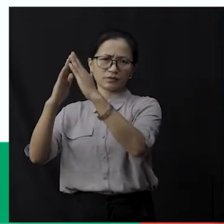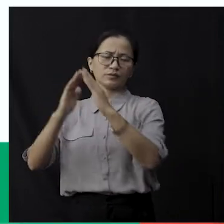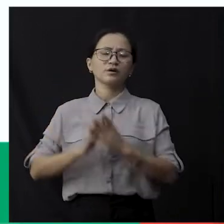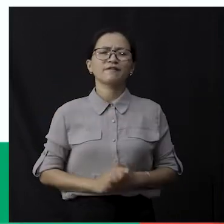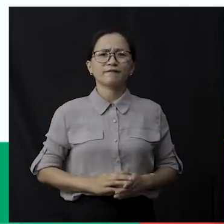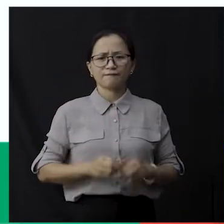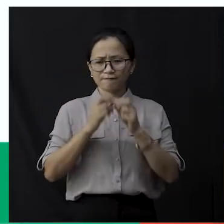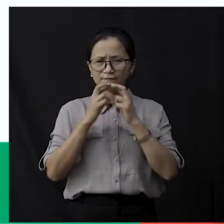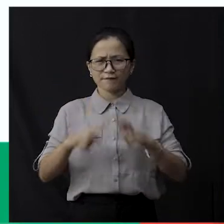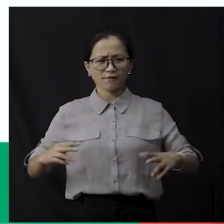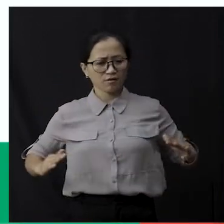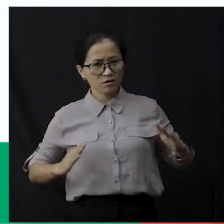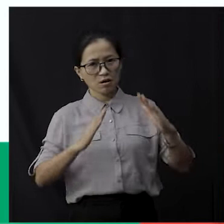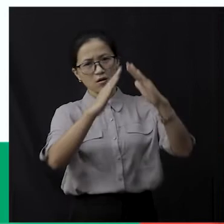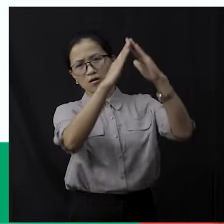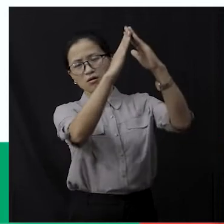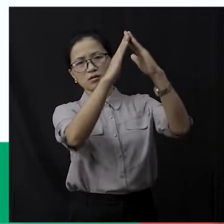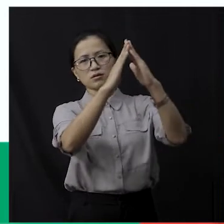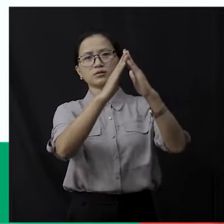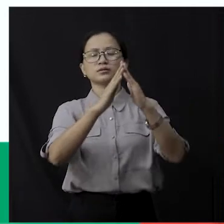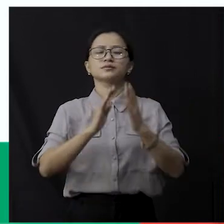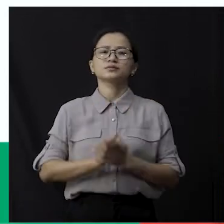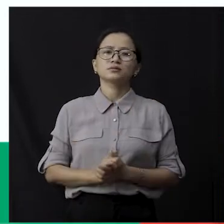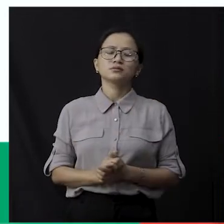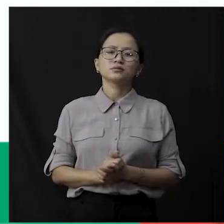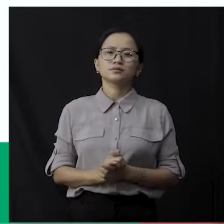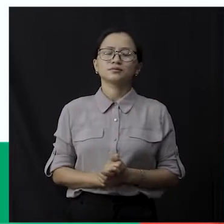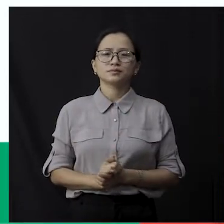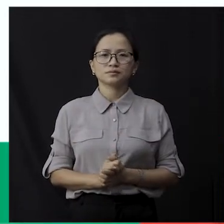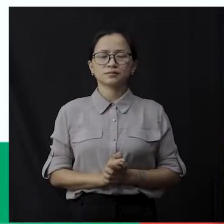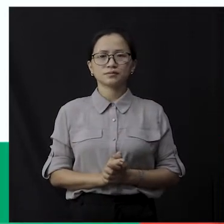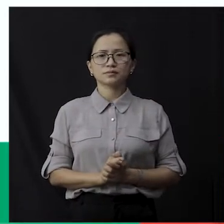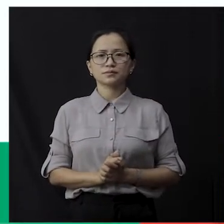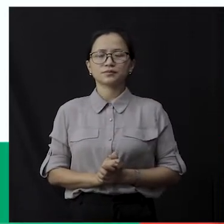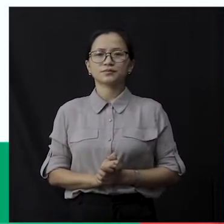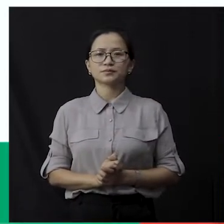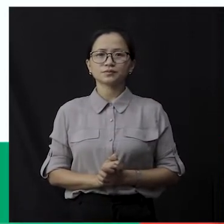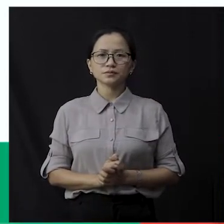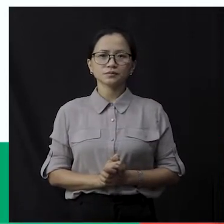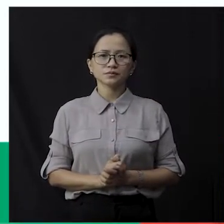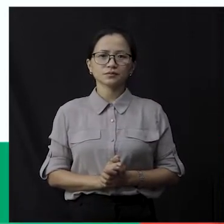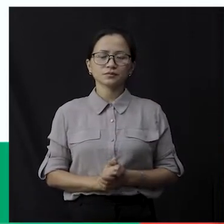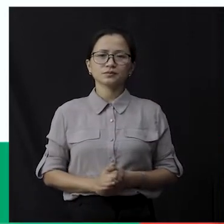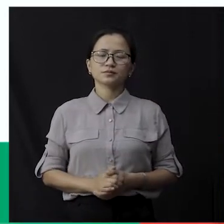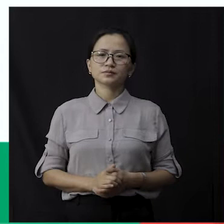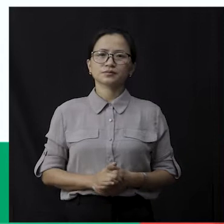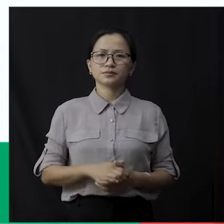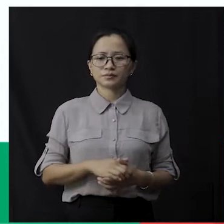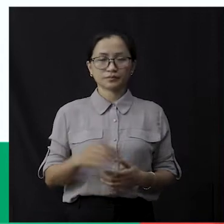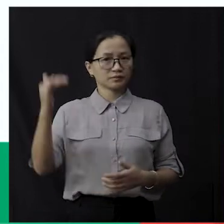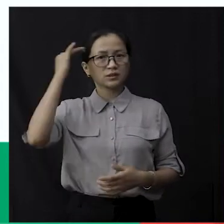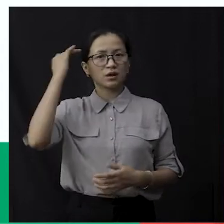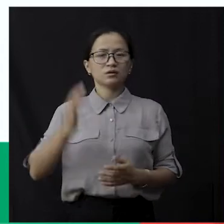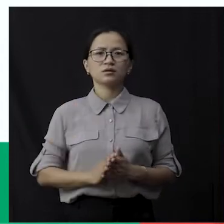very high hills. Okay, very high hills. Now students, do you